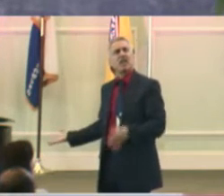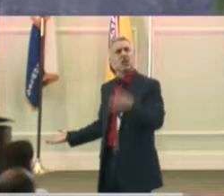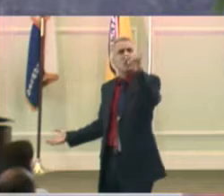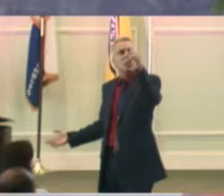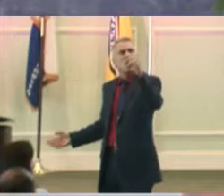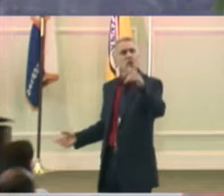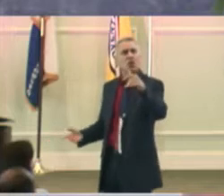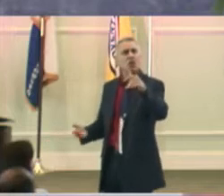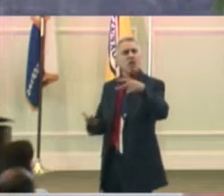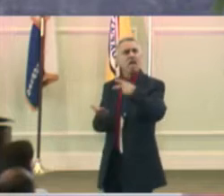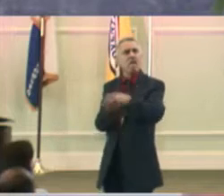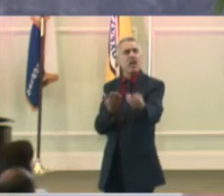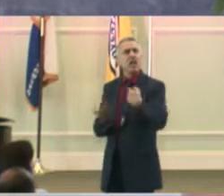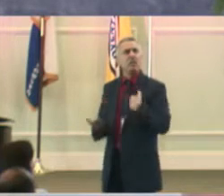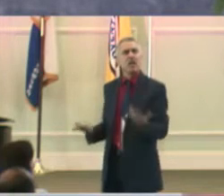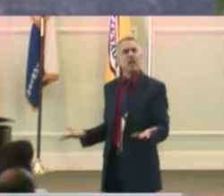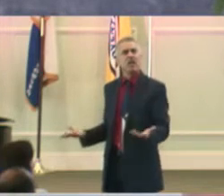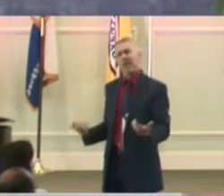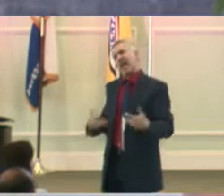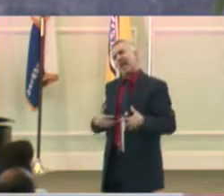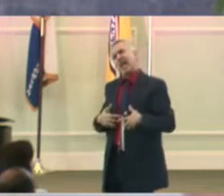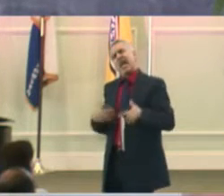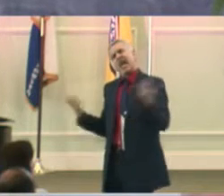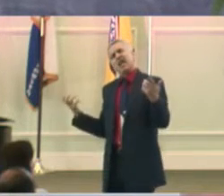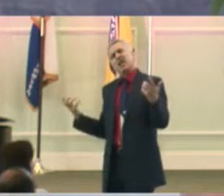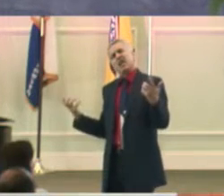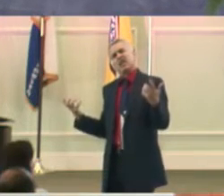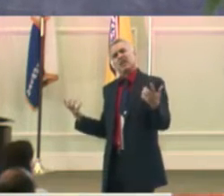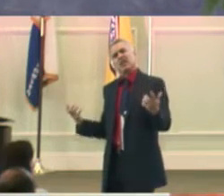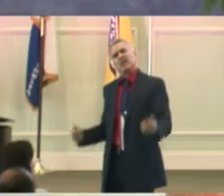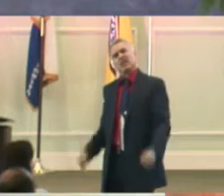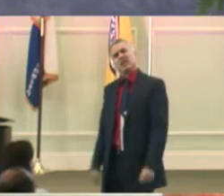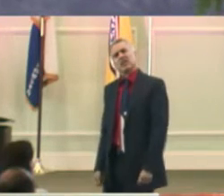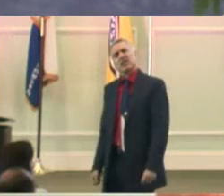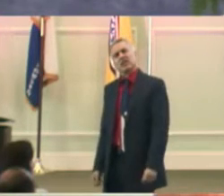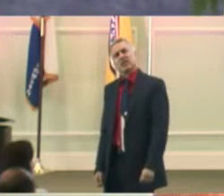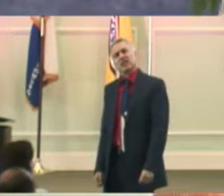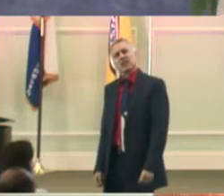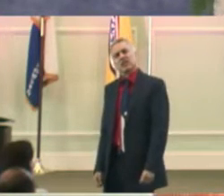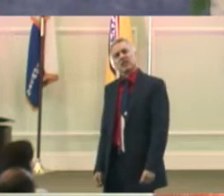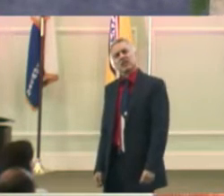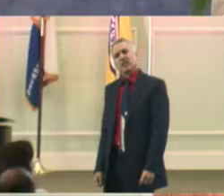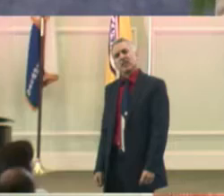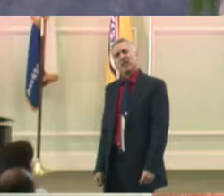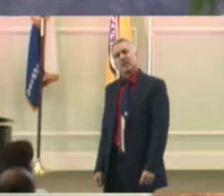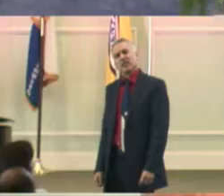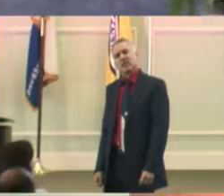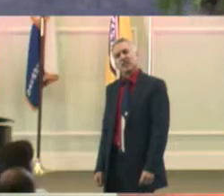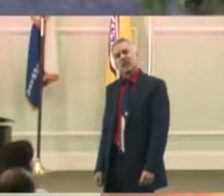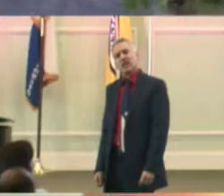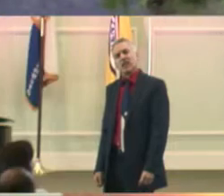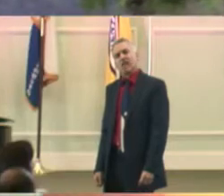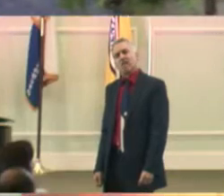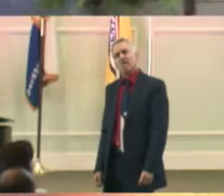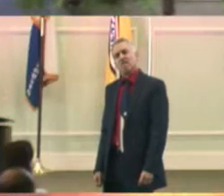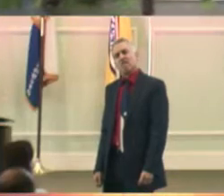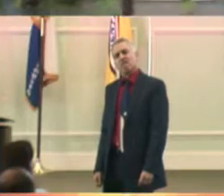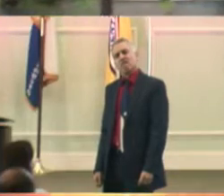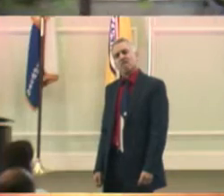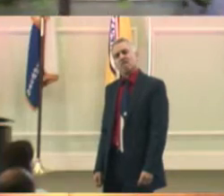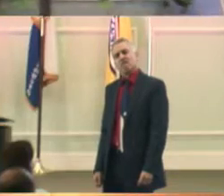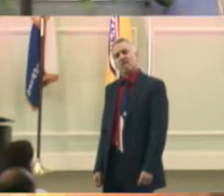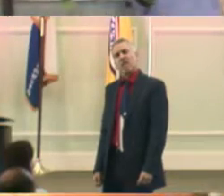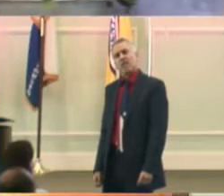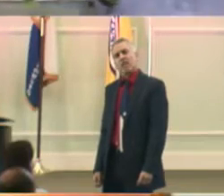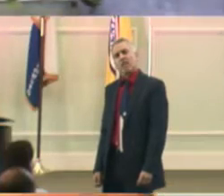at the height of his anger, he said the following. I'm hesitant to repeat it, but I should in the interest of telling you what happened. He said, God, at this